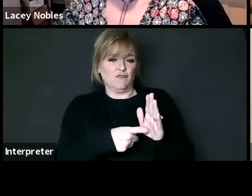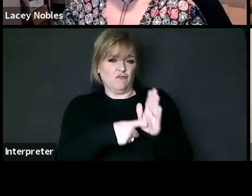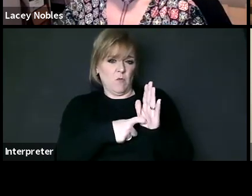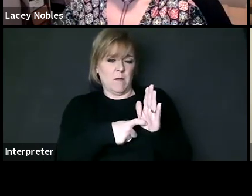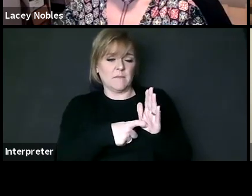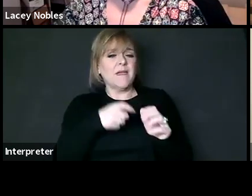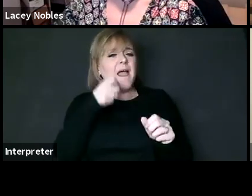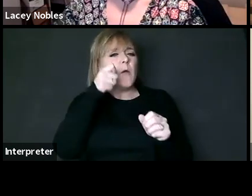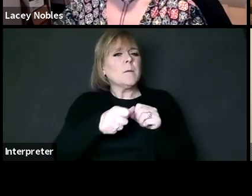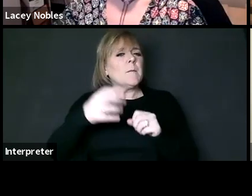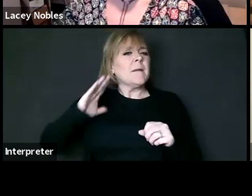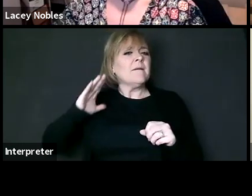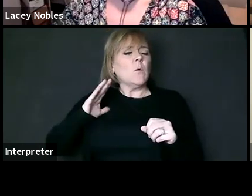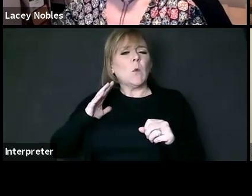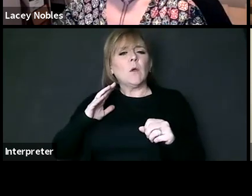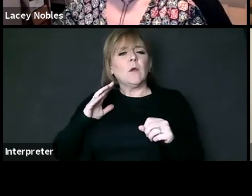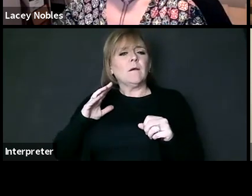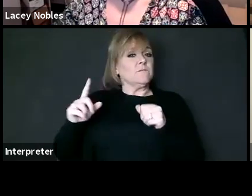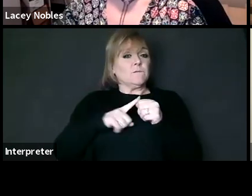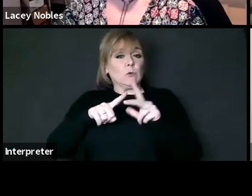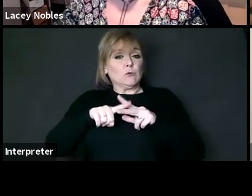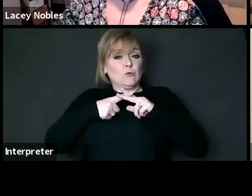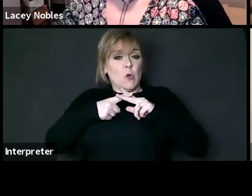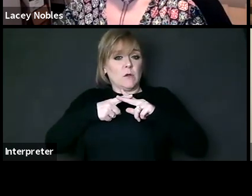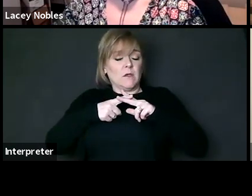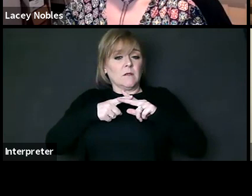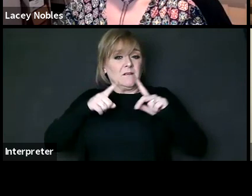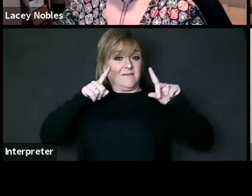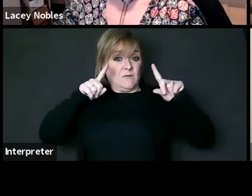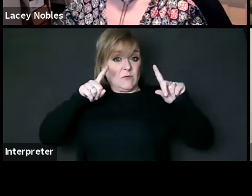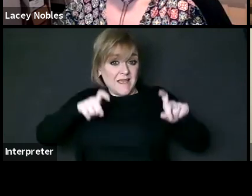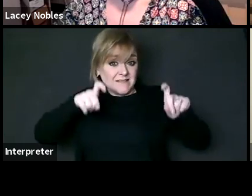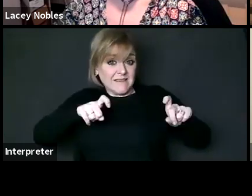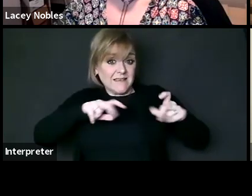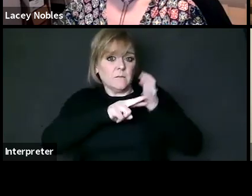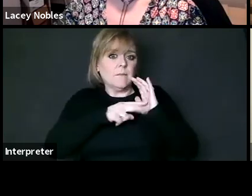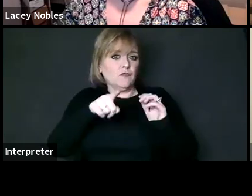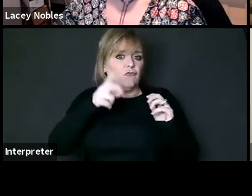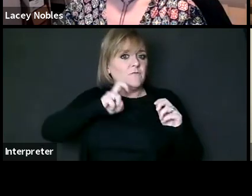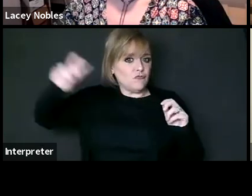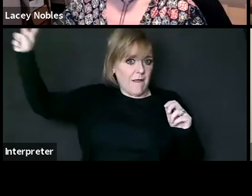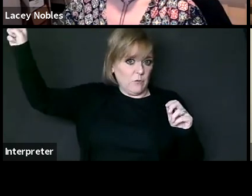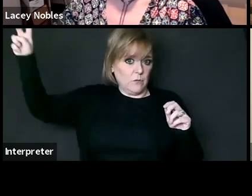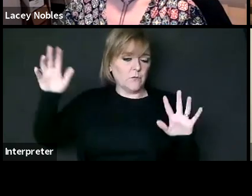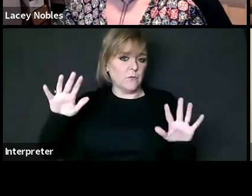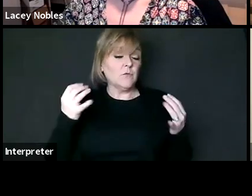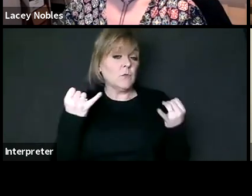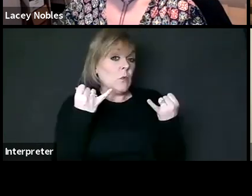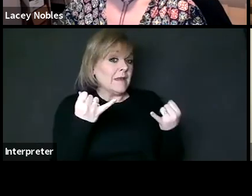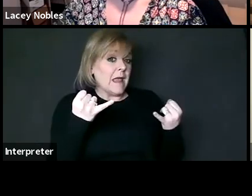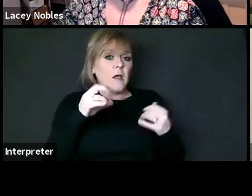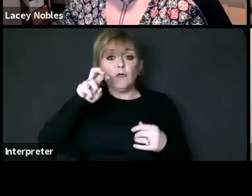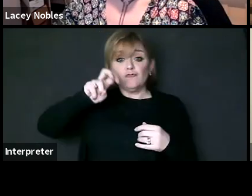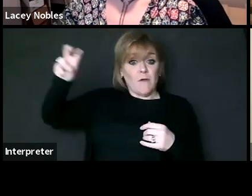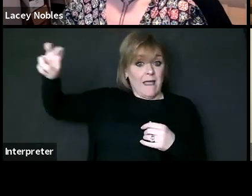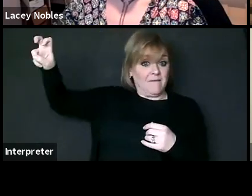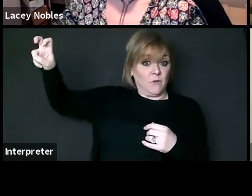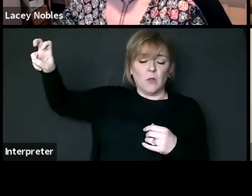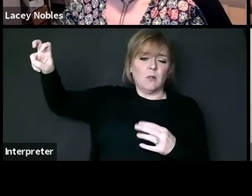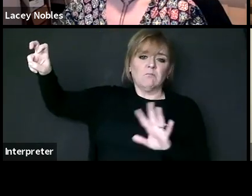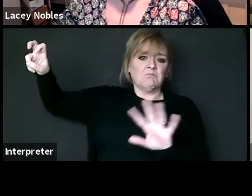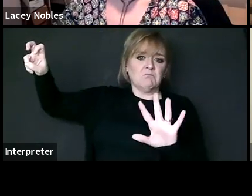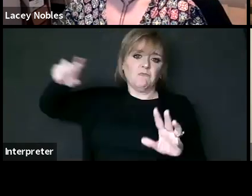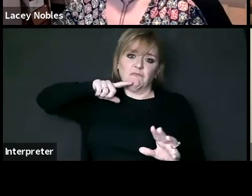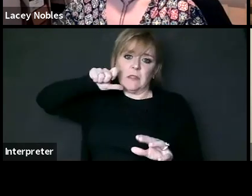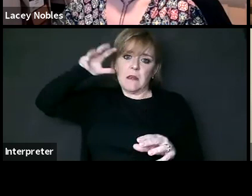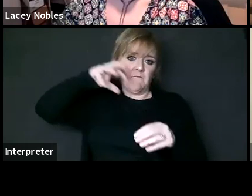was a big factor. I would imagine now with more community spread, travel is not a factor. So